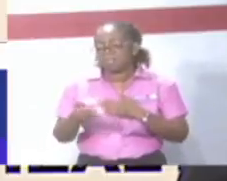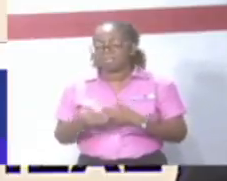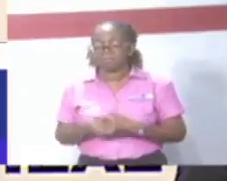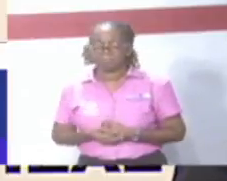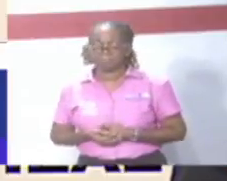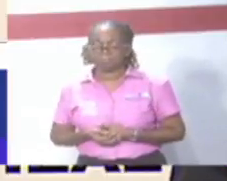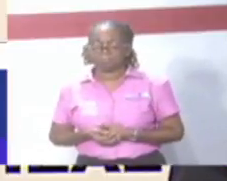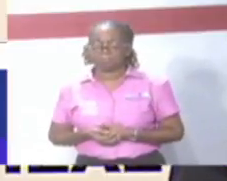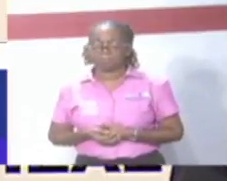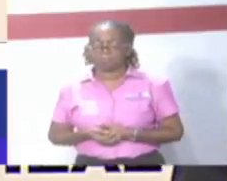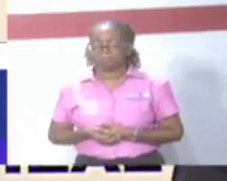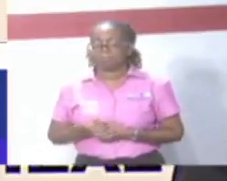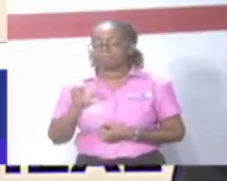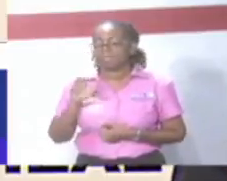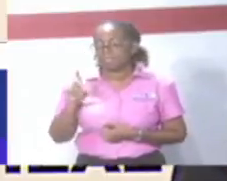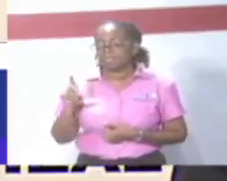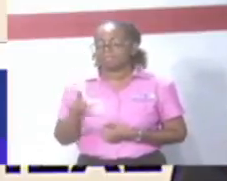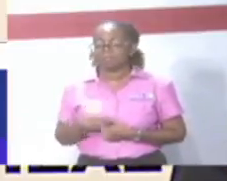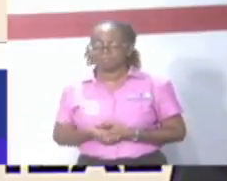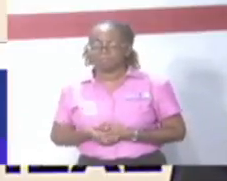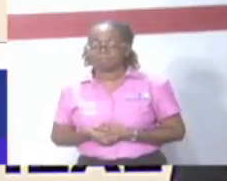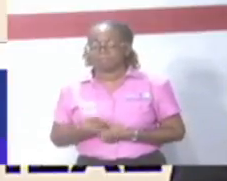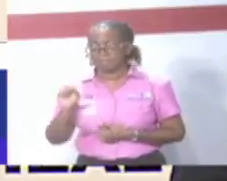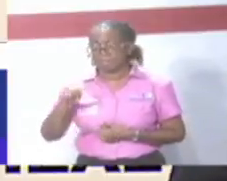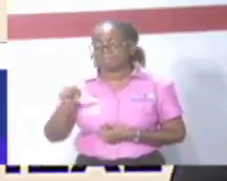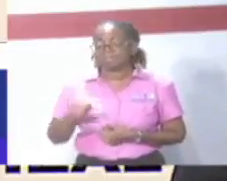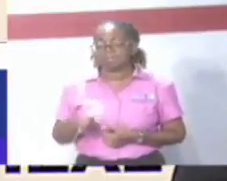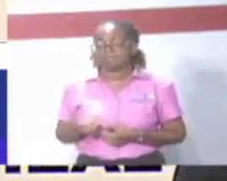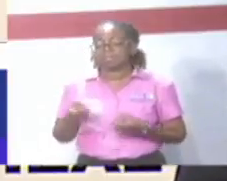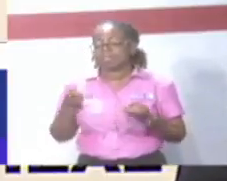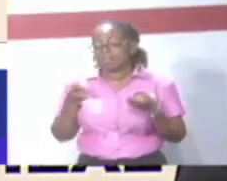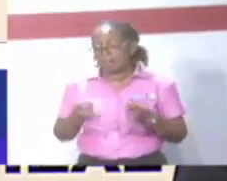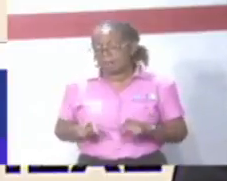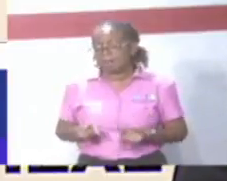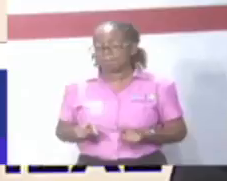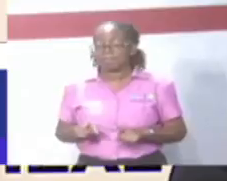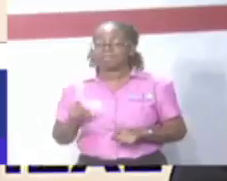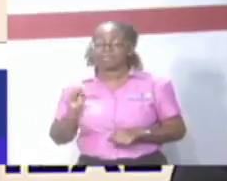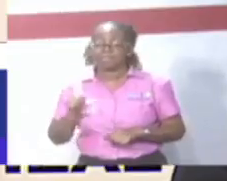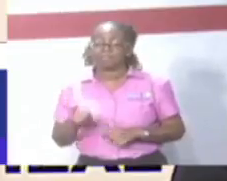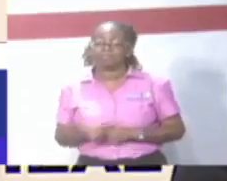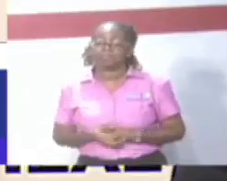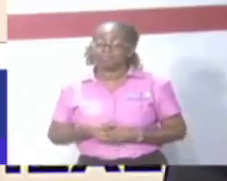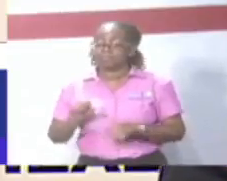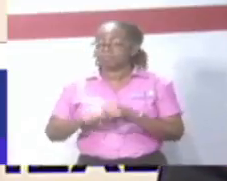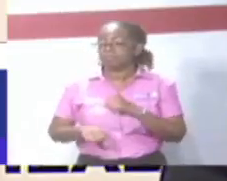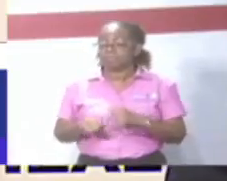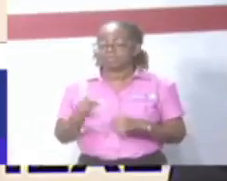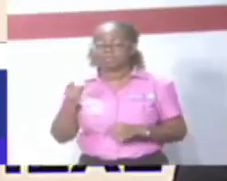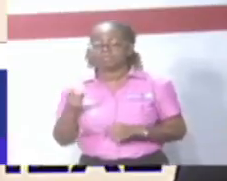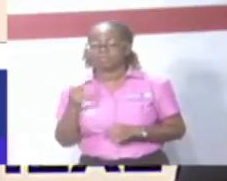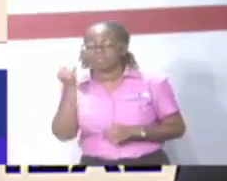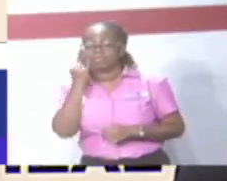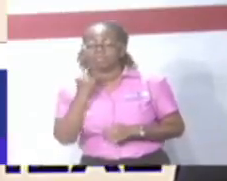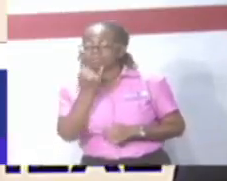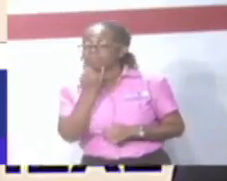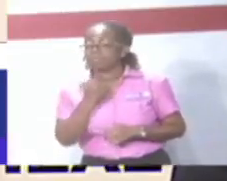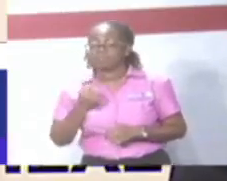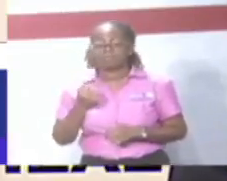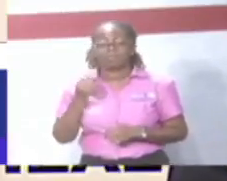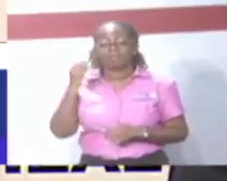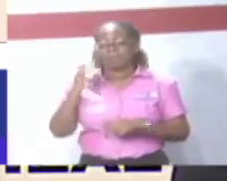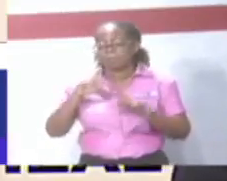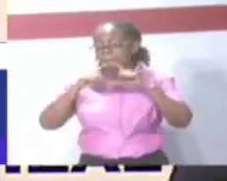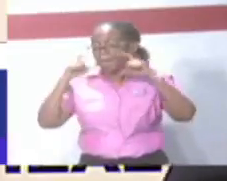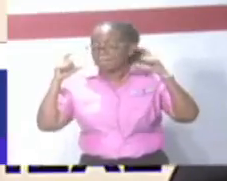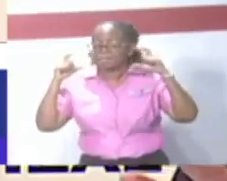dysfunction is one of them. So they are saying mask up to keep it up. What we are saying now,